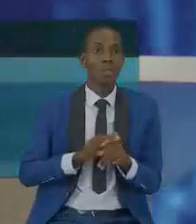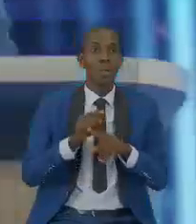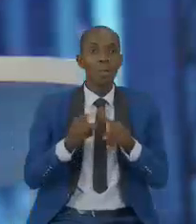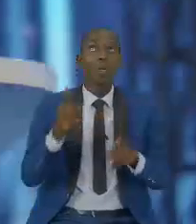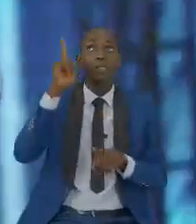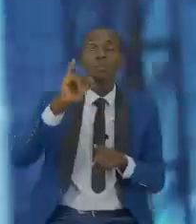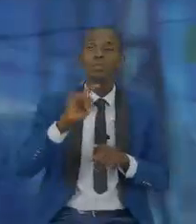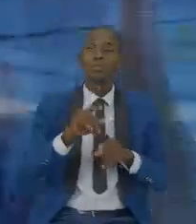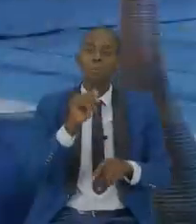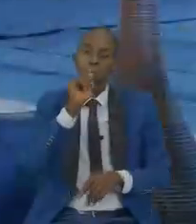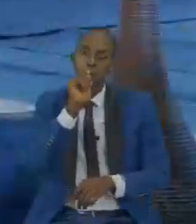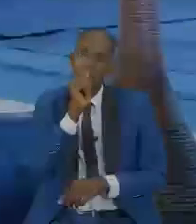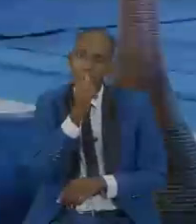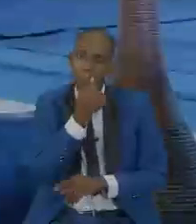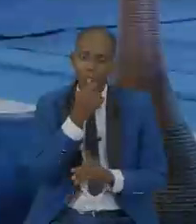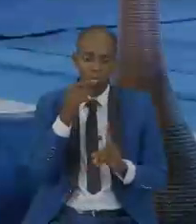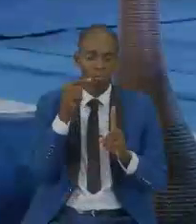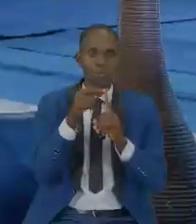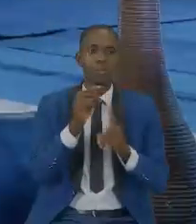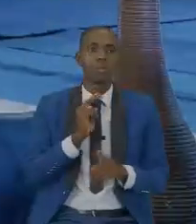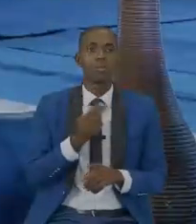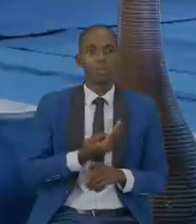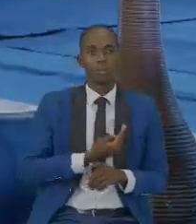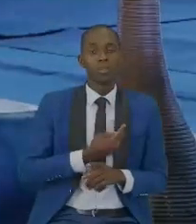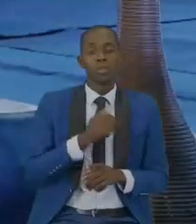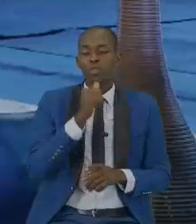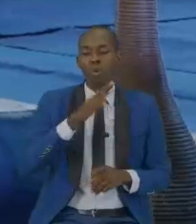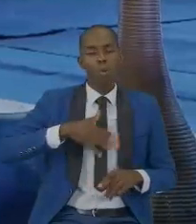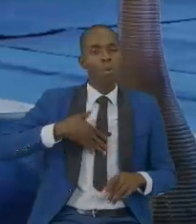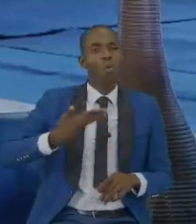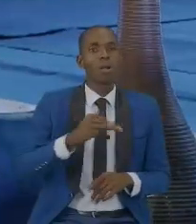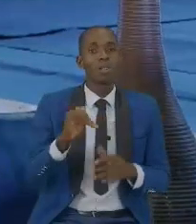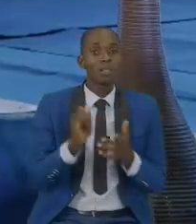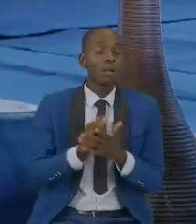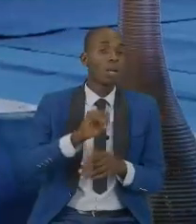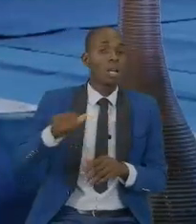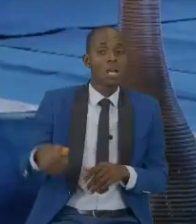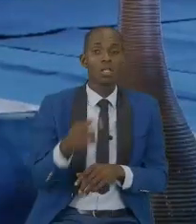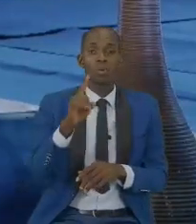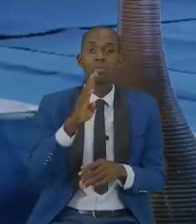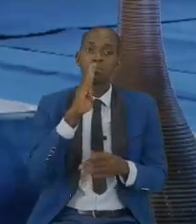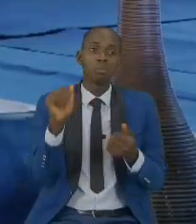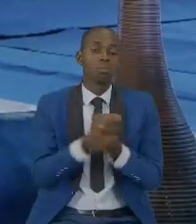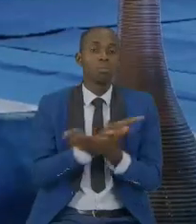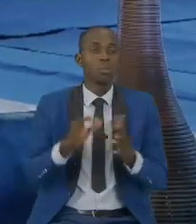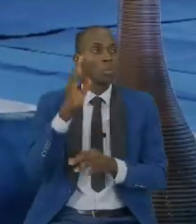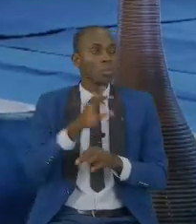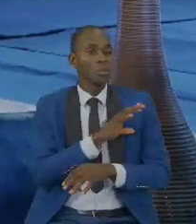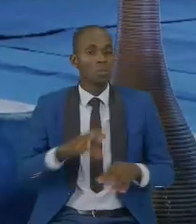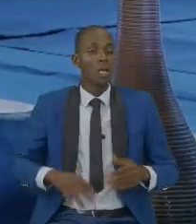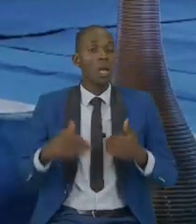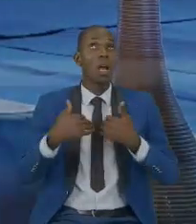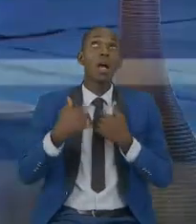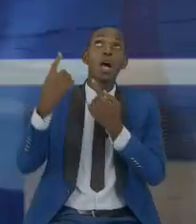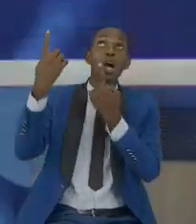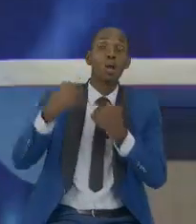suffering toward us, not willing that any should perish. If Christ had come